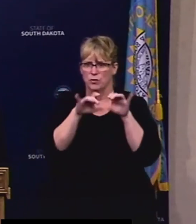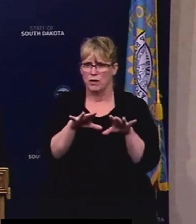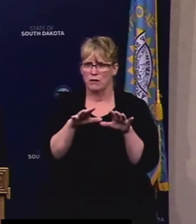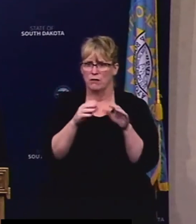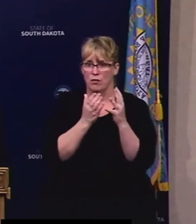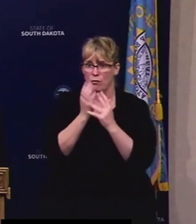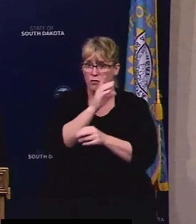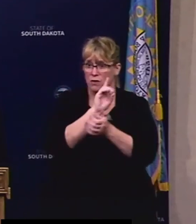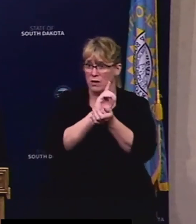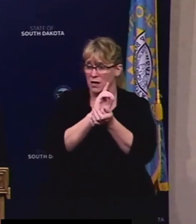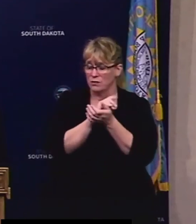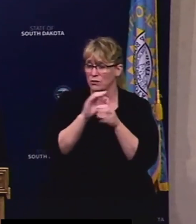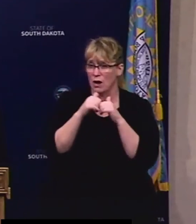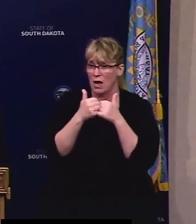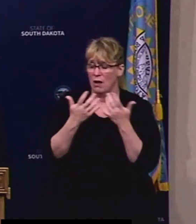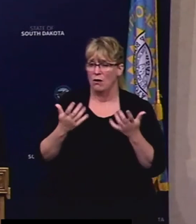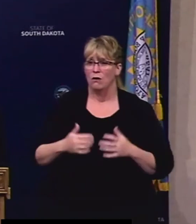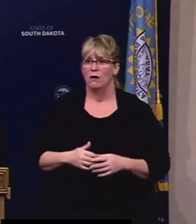healthcare provider?